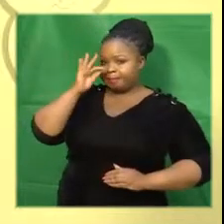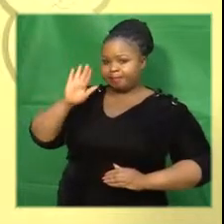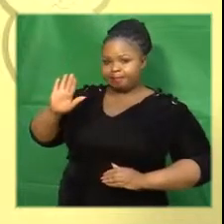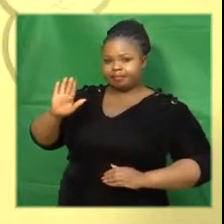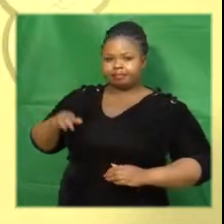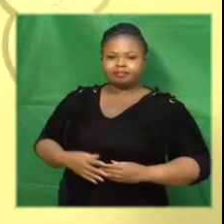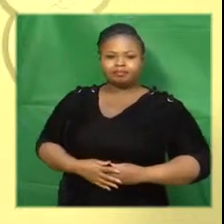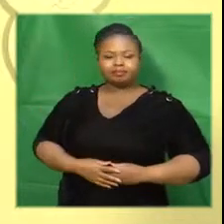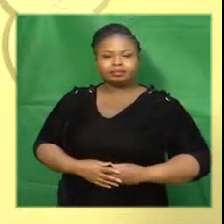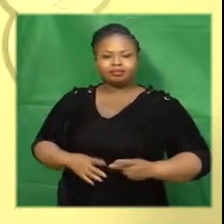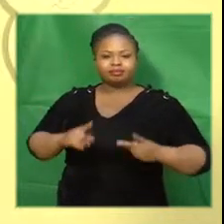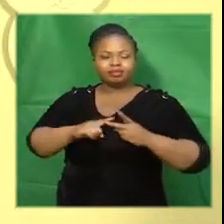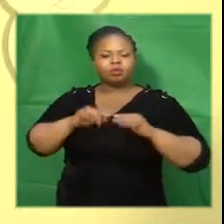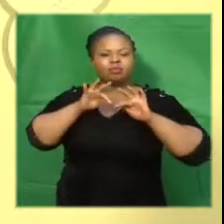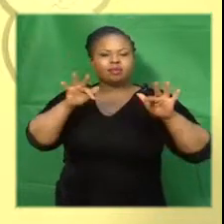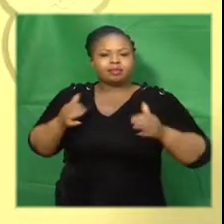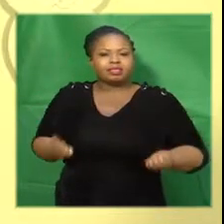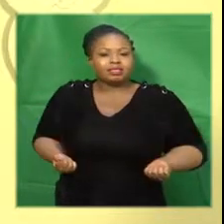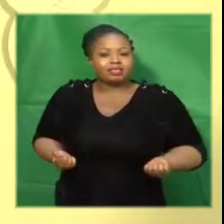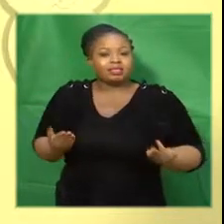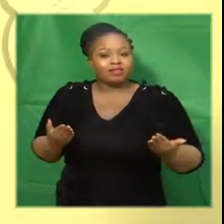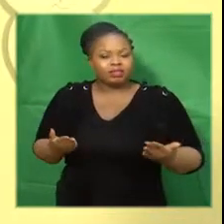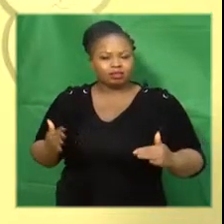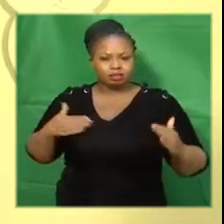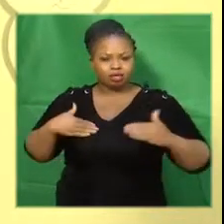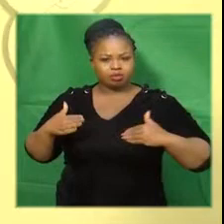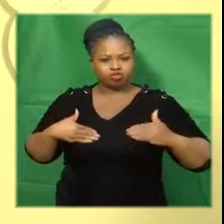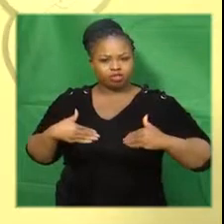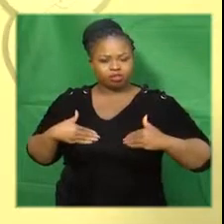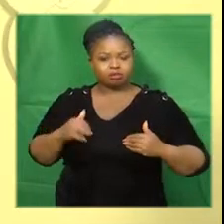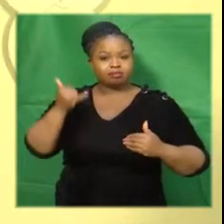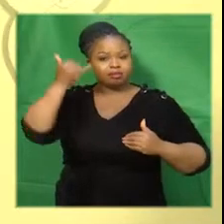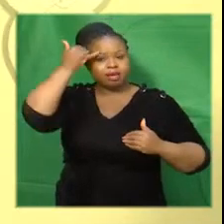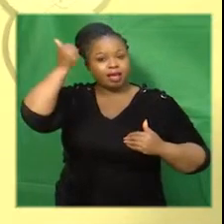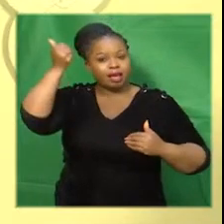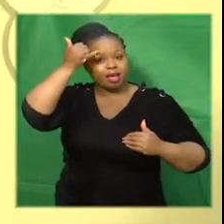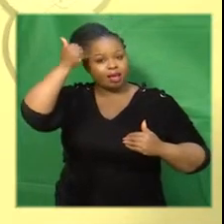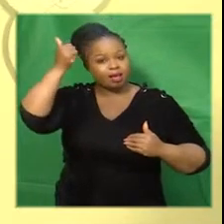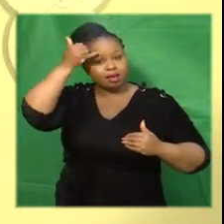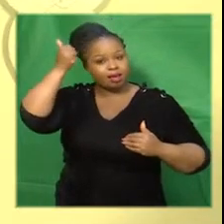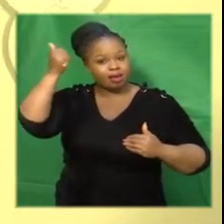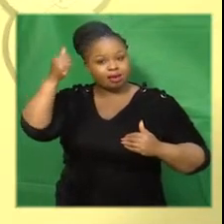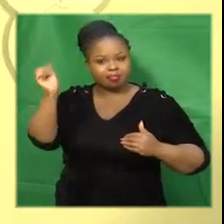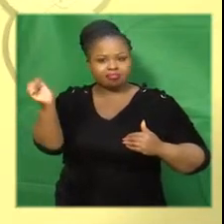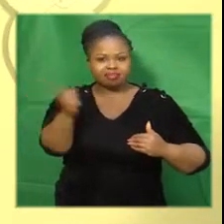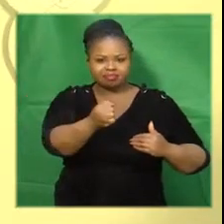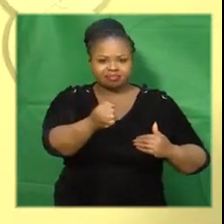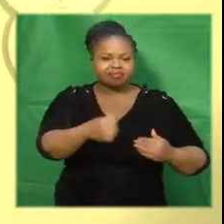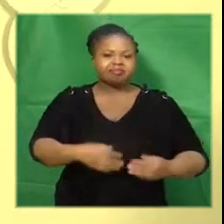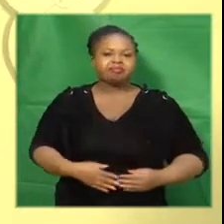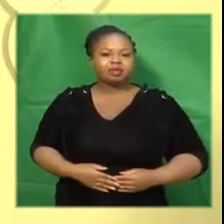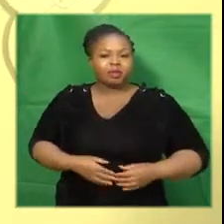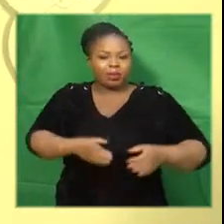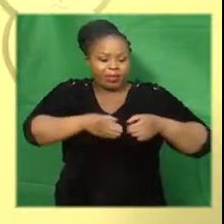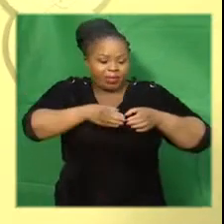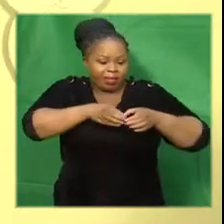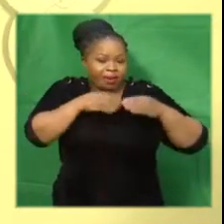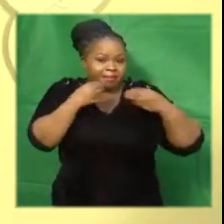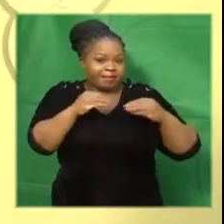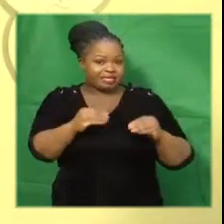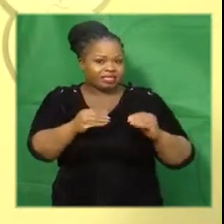Public Service and Administration, Ms. Ayanda Dlodlo, Small Business and